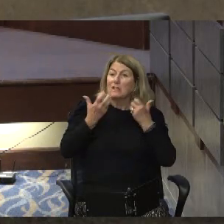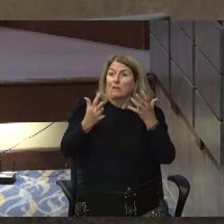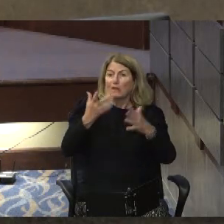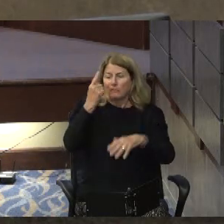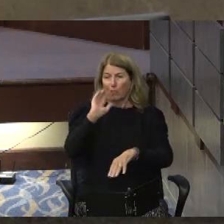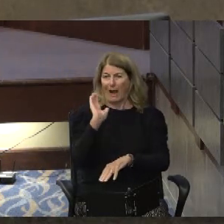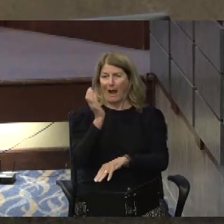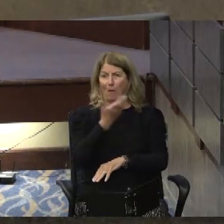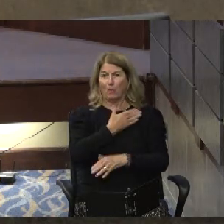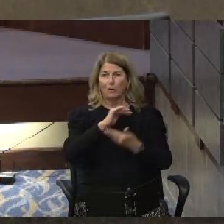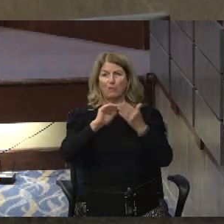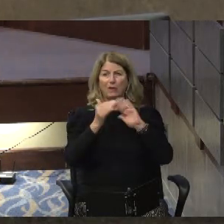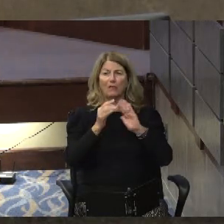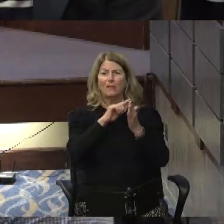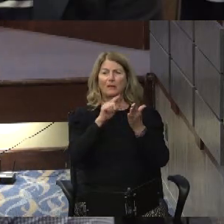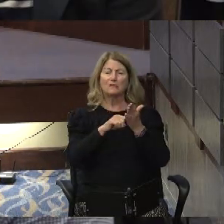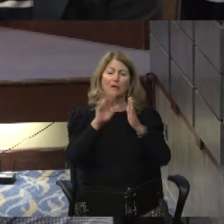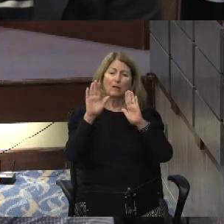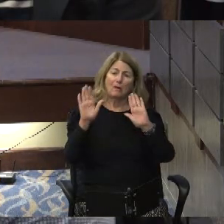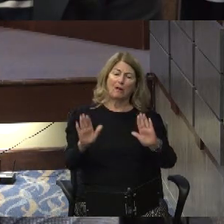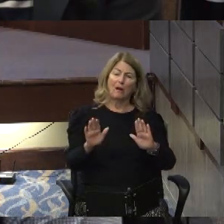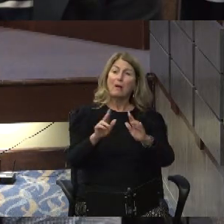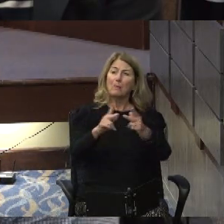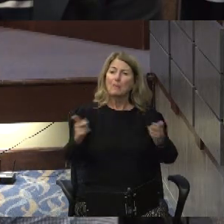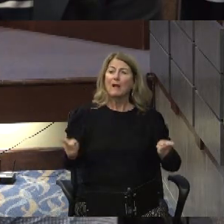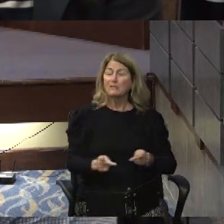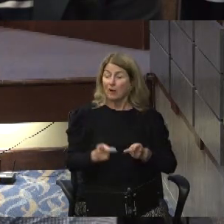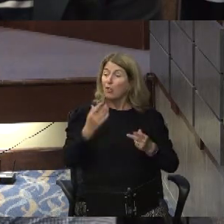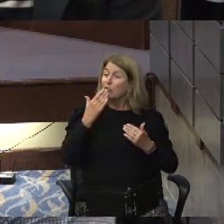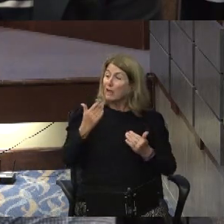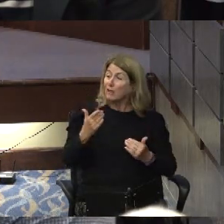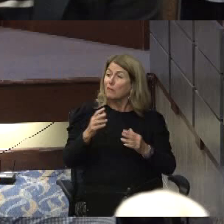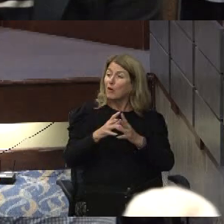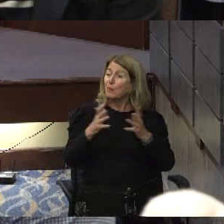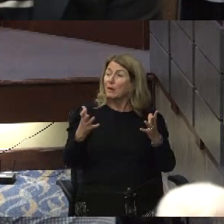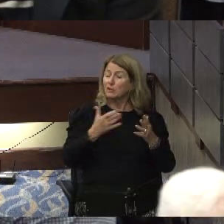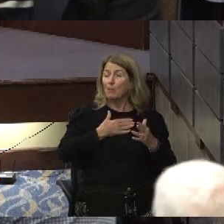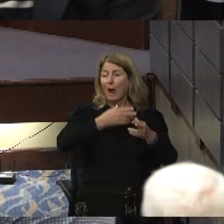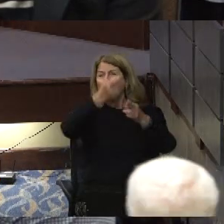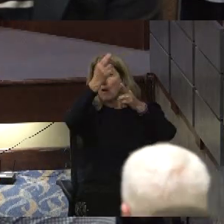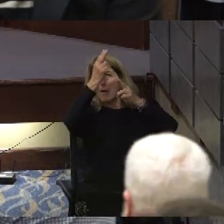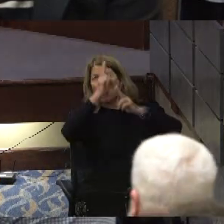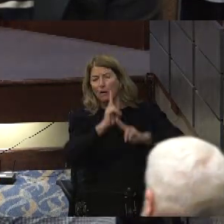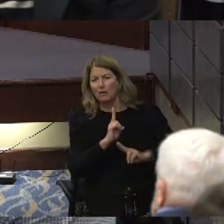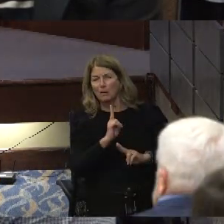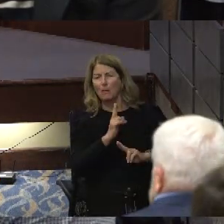space. Thank you very much. It's been my honor and my privilege. Sir.